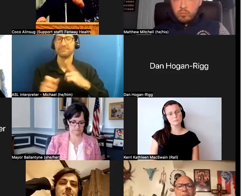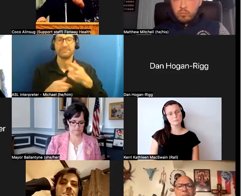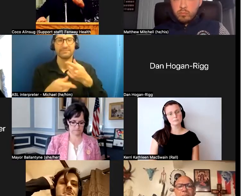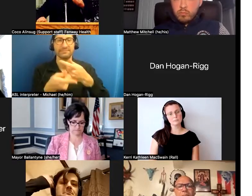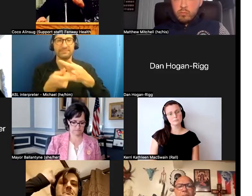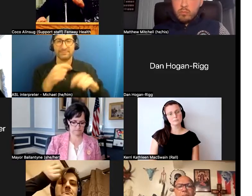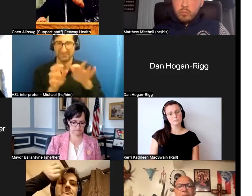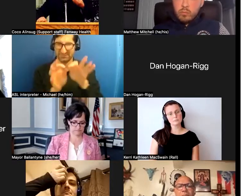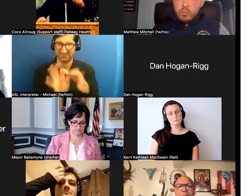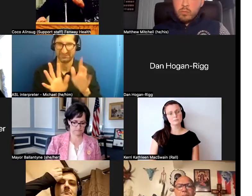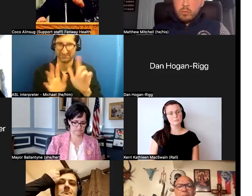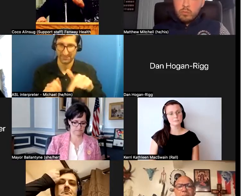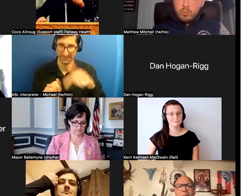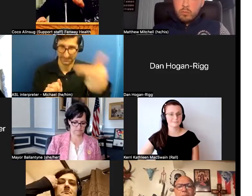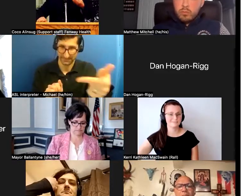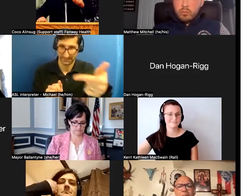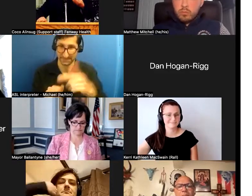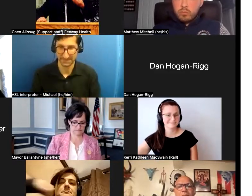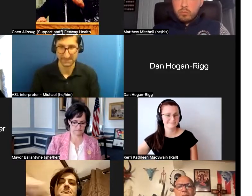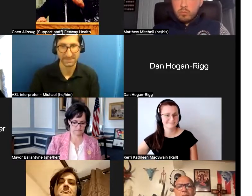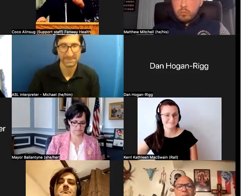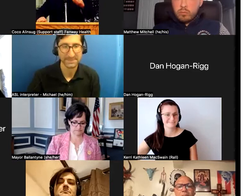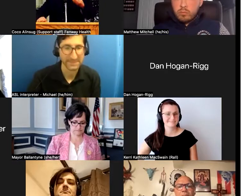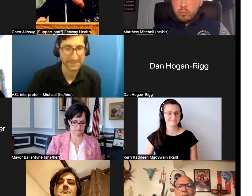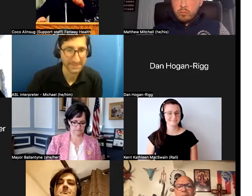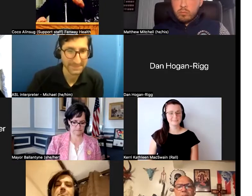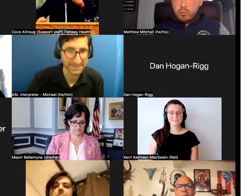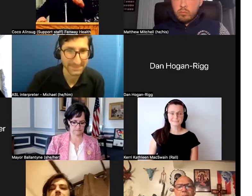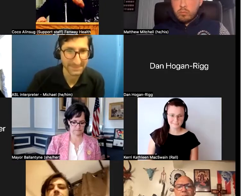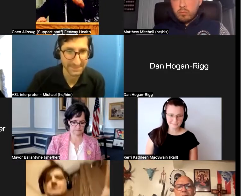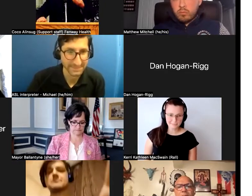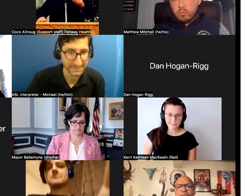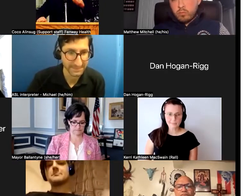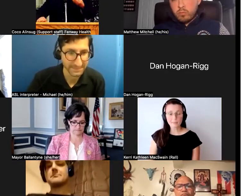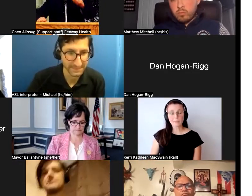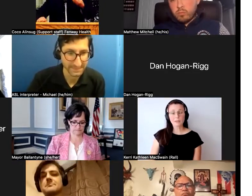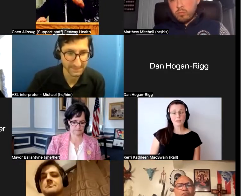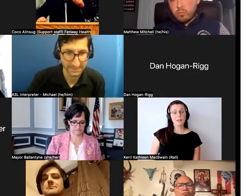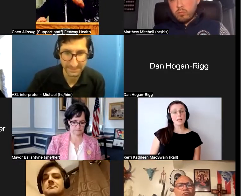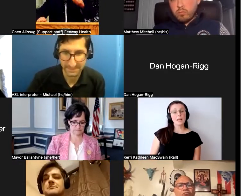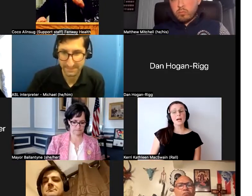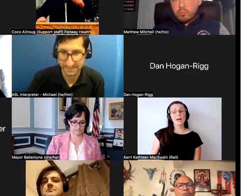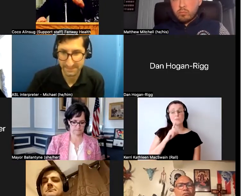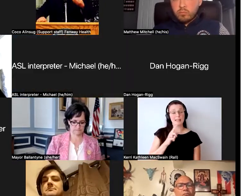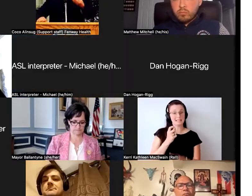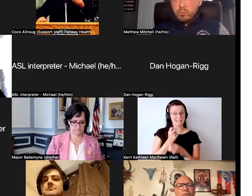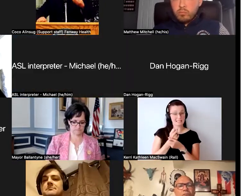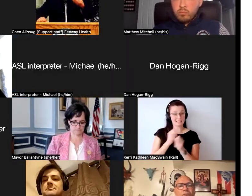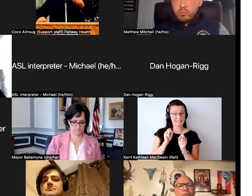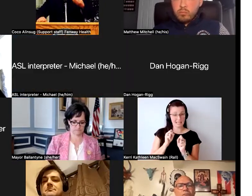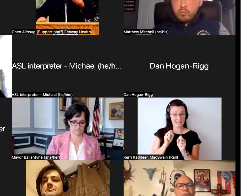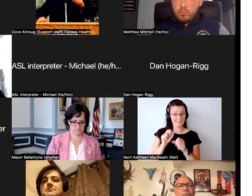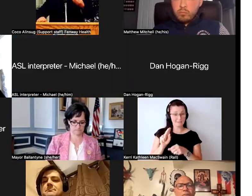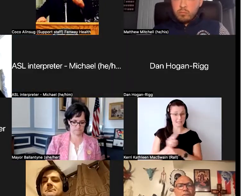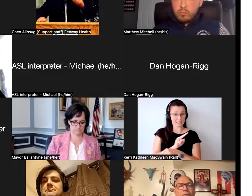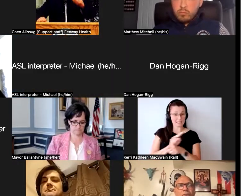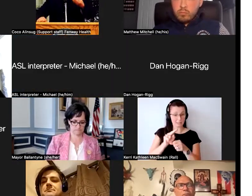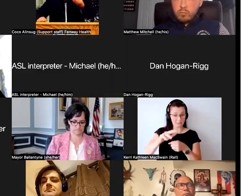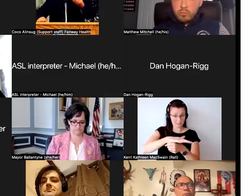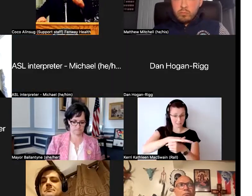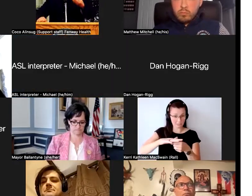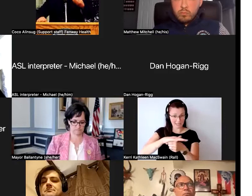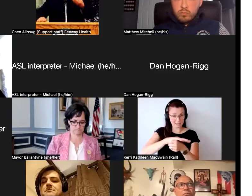The other tool that safe consumption spaces offer is immediate access